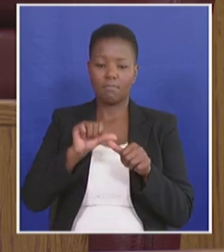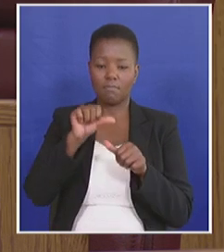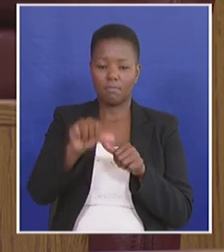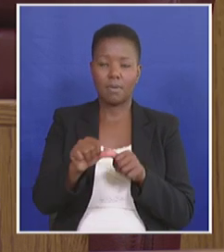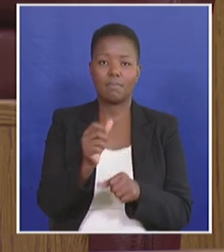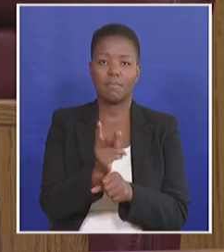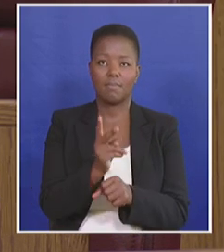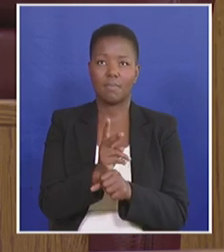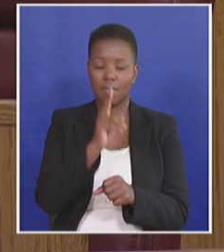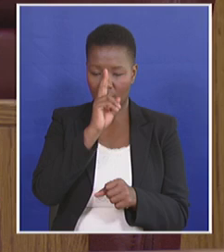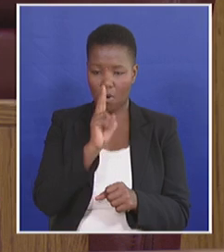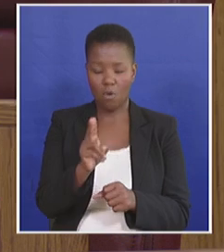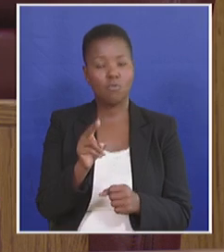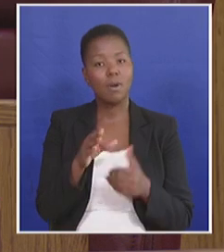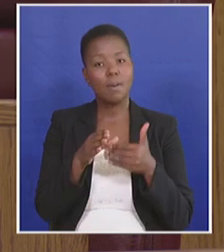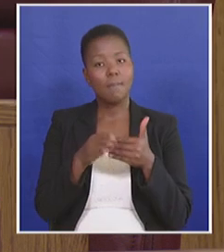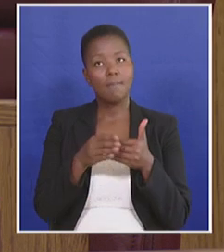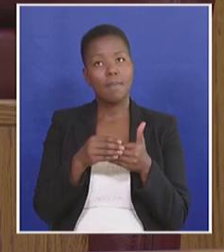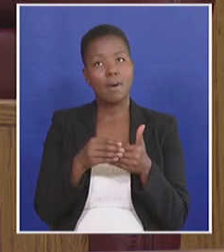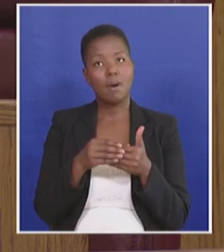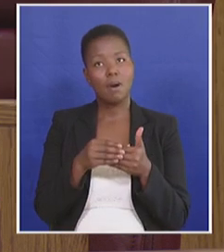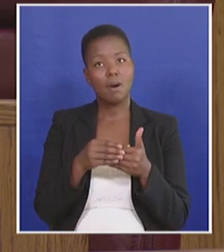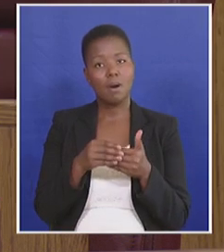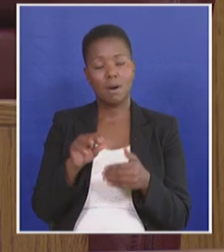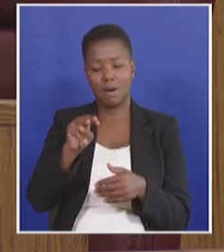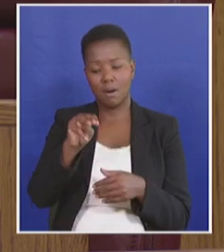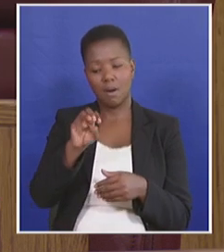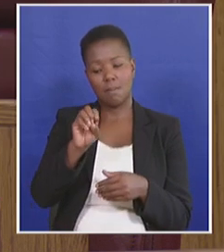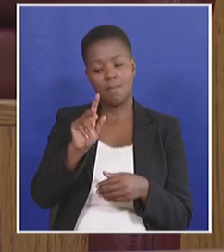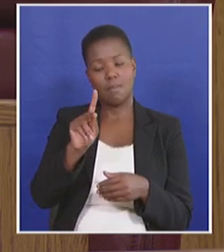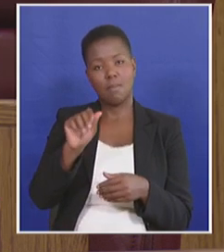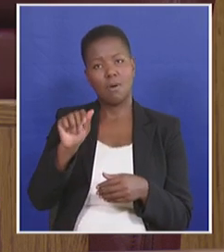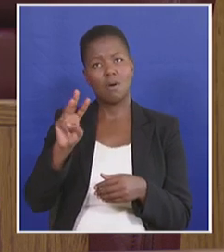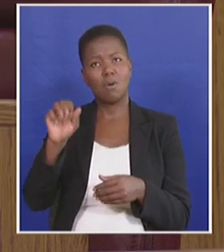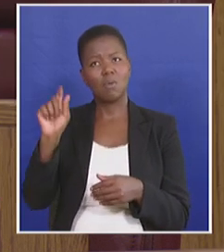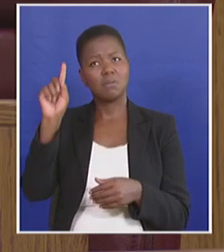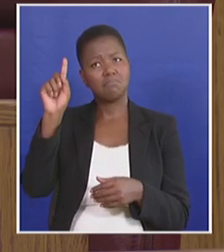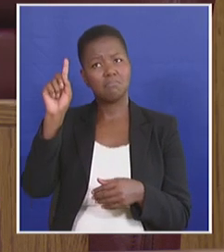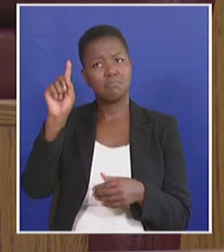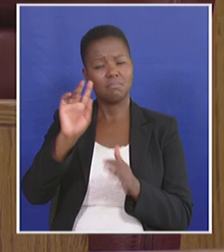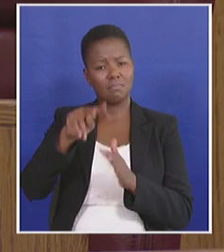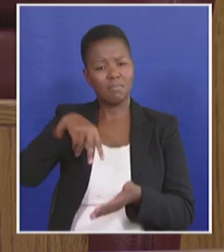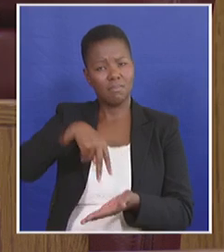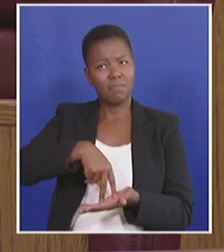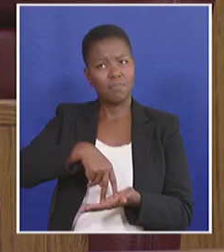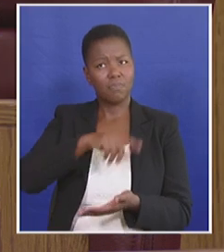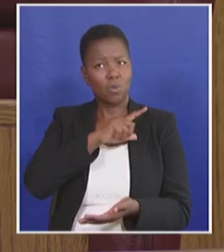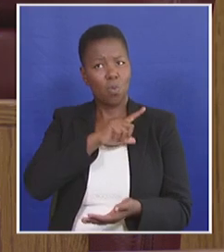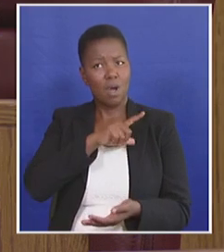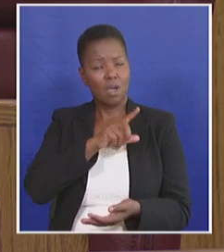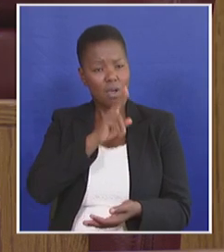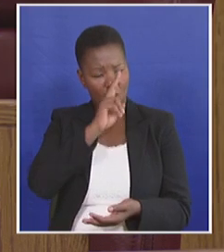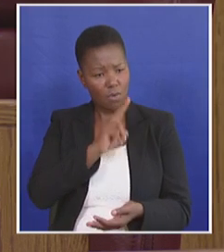the Honorable Member Makua. What is the point of order, Honorable Mokoena?